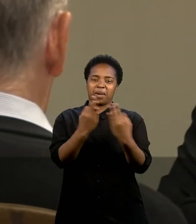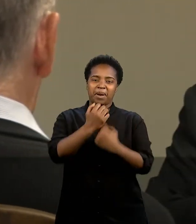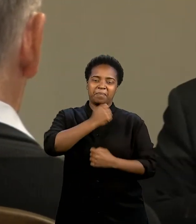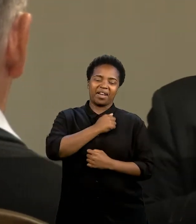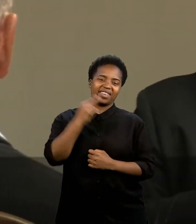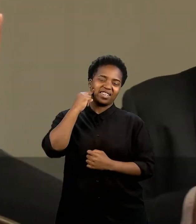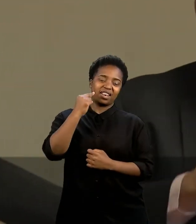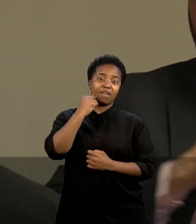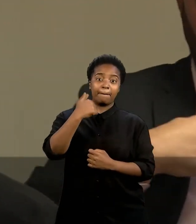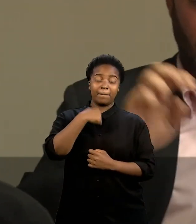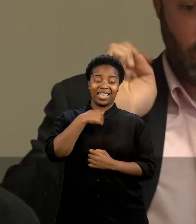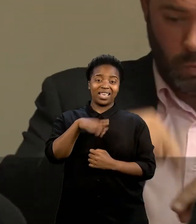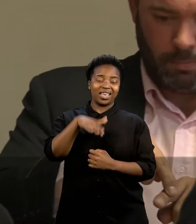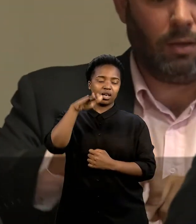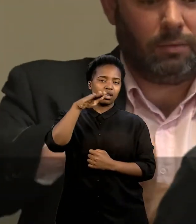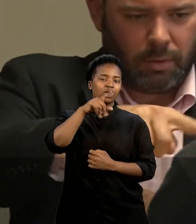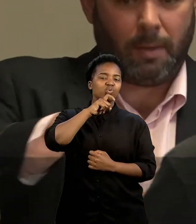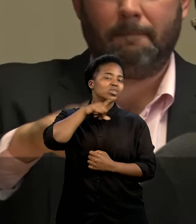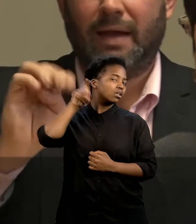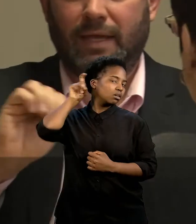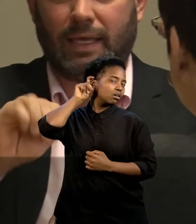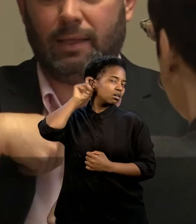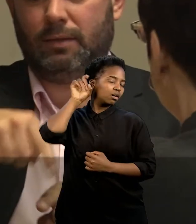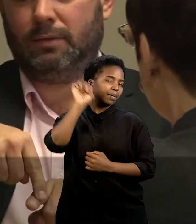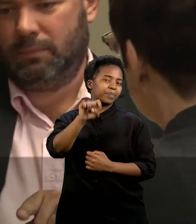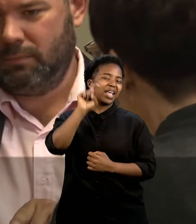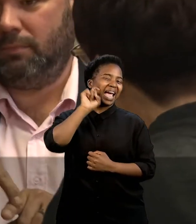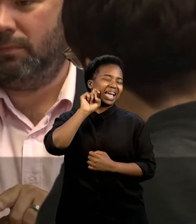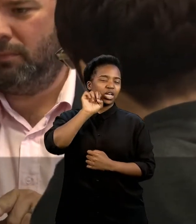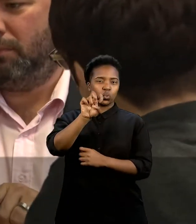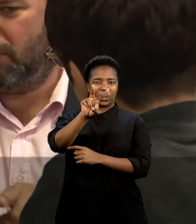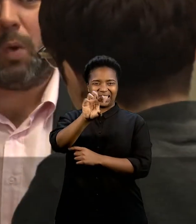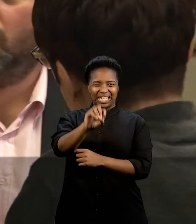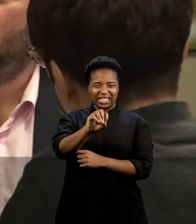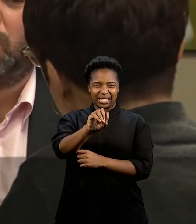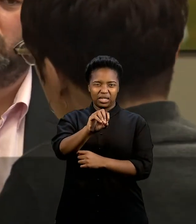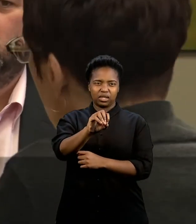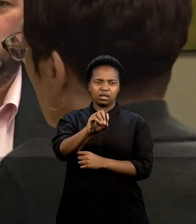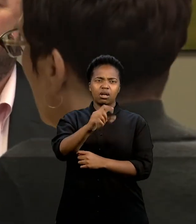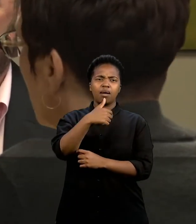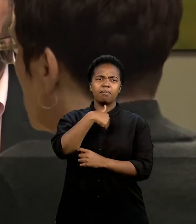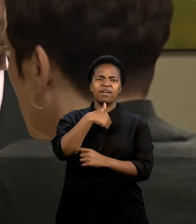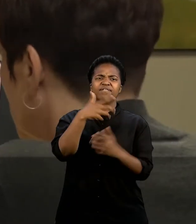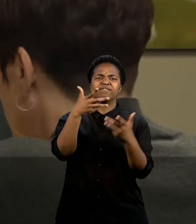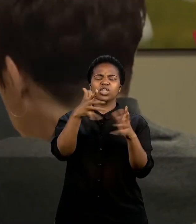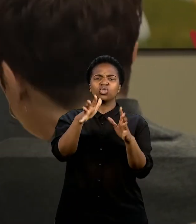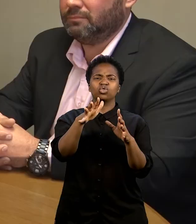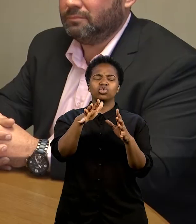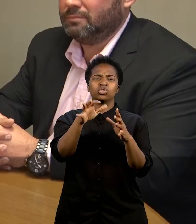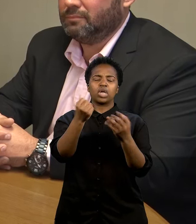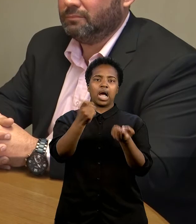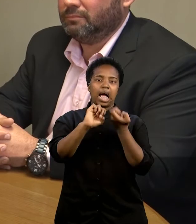hearing. I grew up using hearing aids. At the age of 20, I